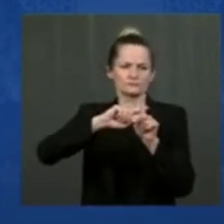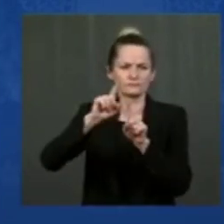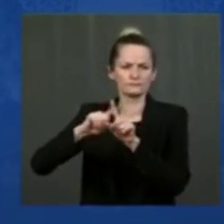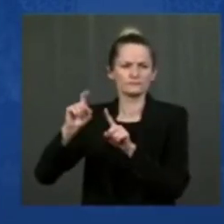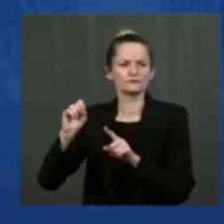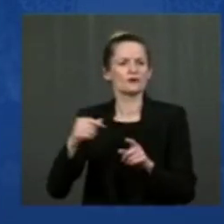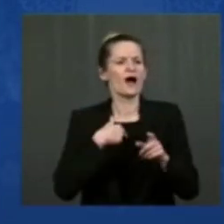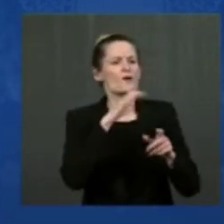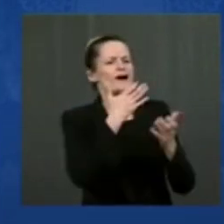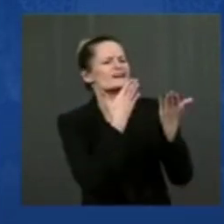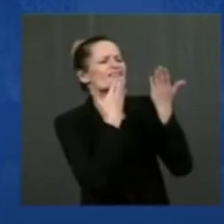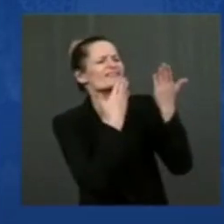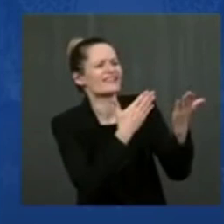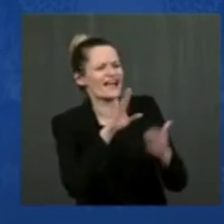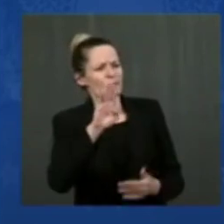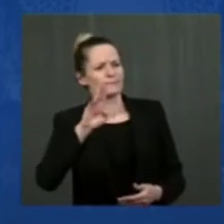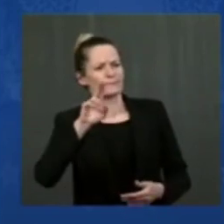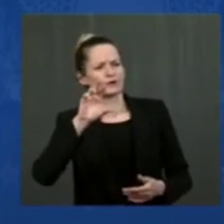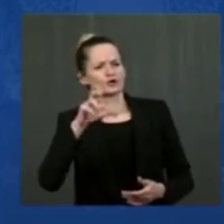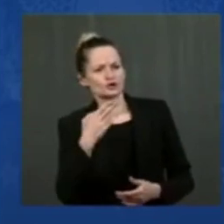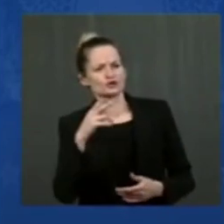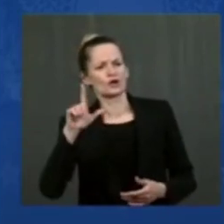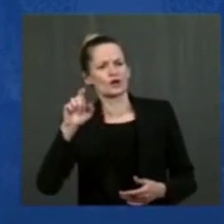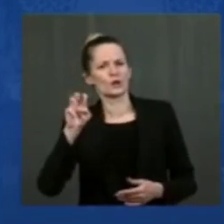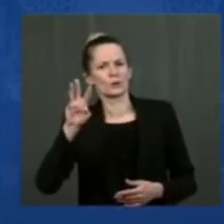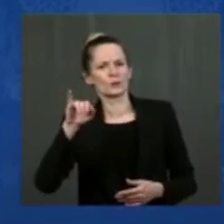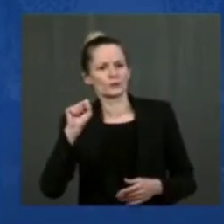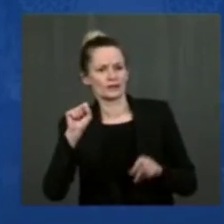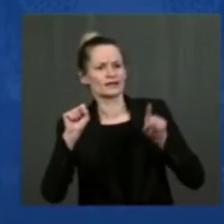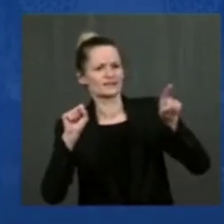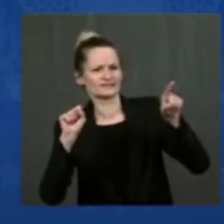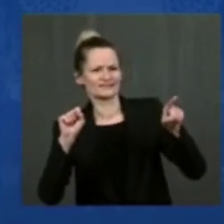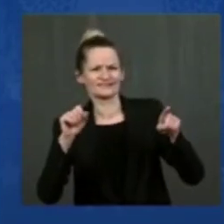retirees and workers across the country